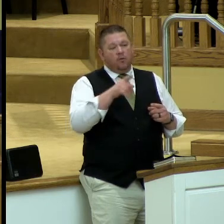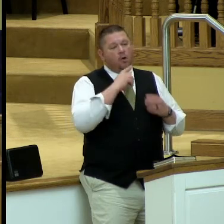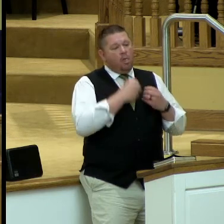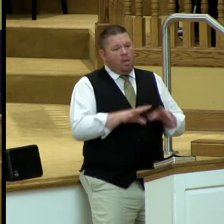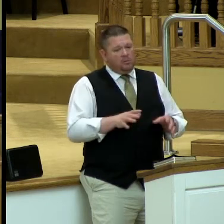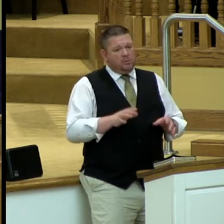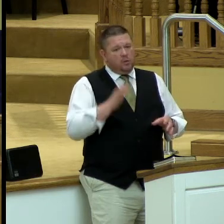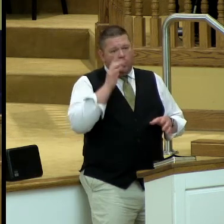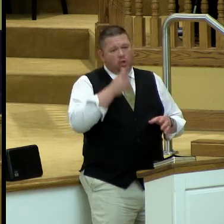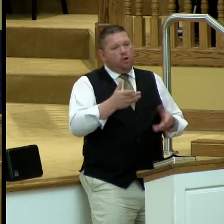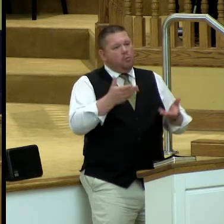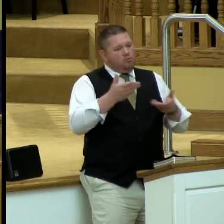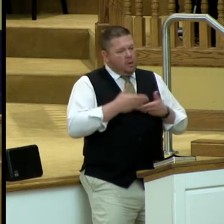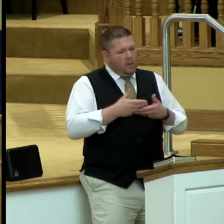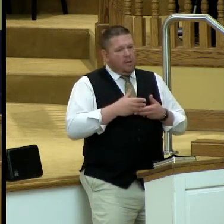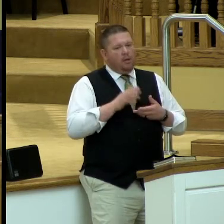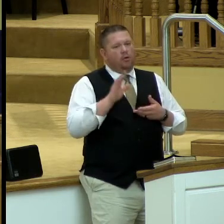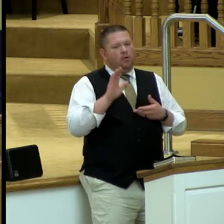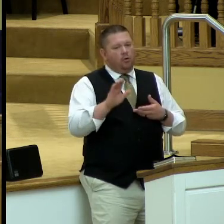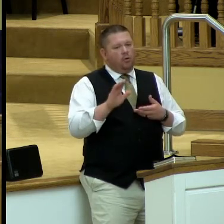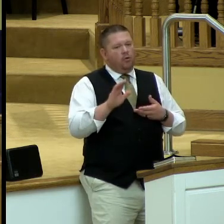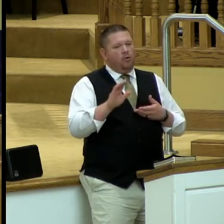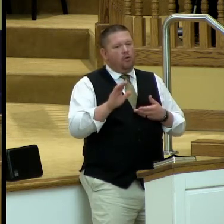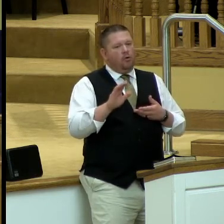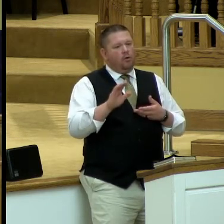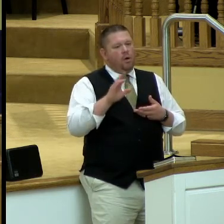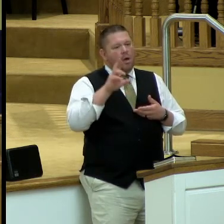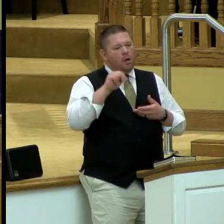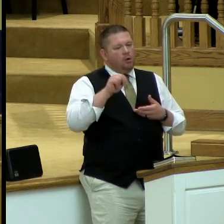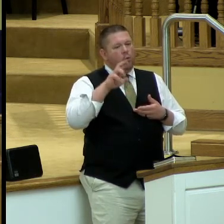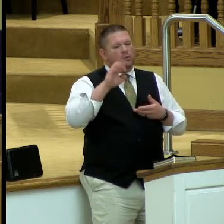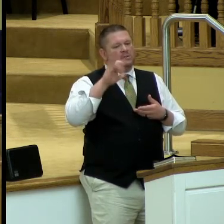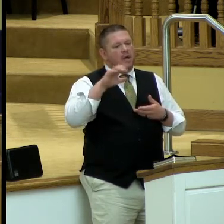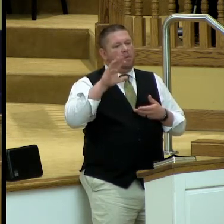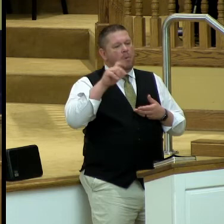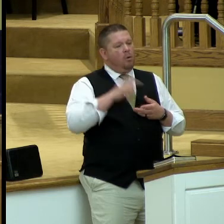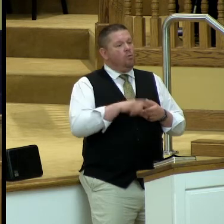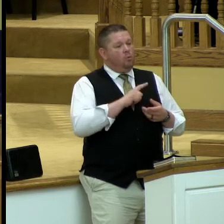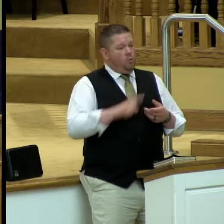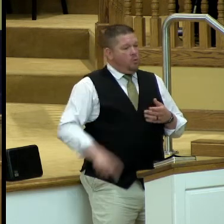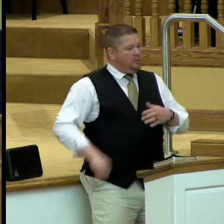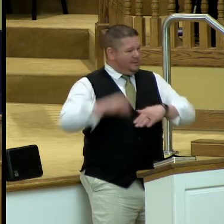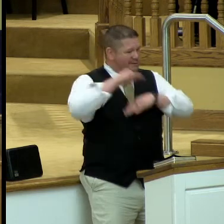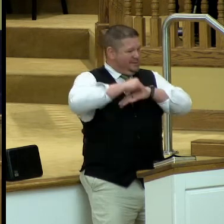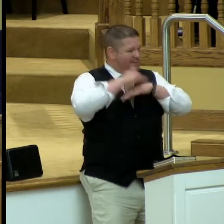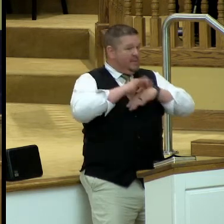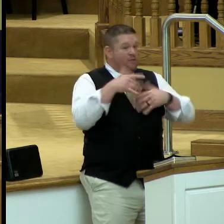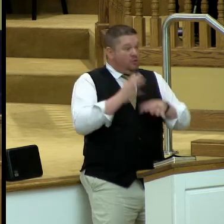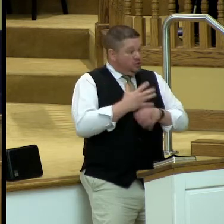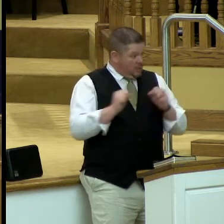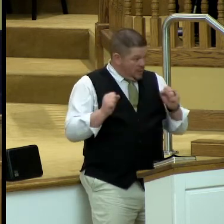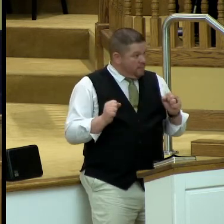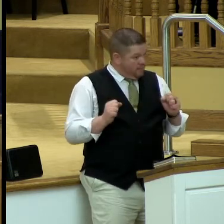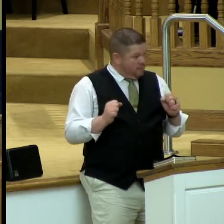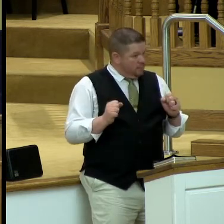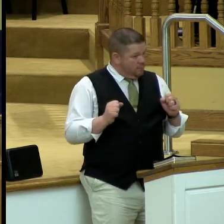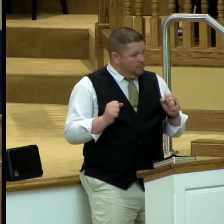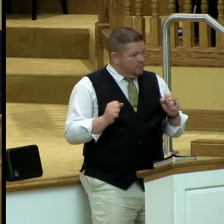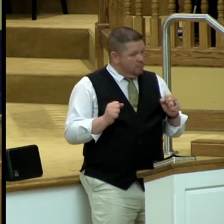if you're lost, will you bring your unrecycled bottle to the Lord tonight? If you're saved,